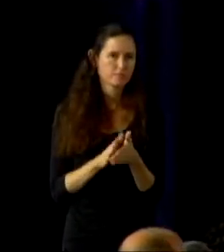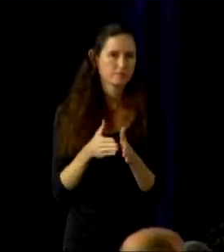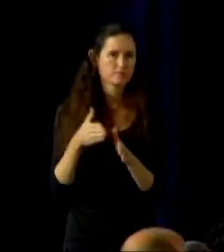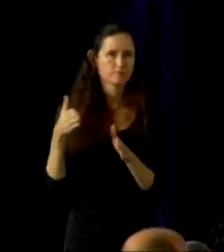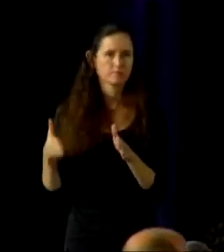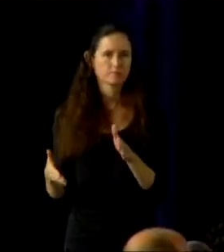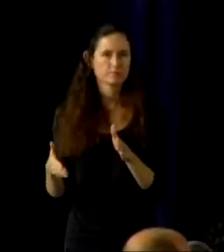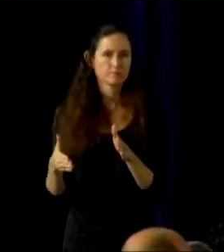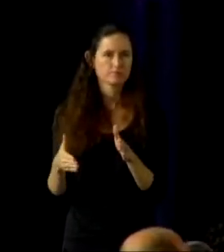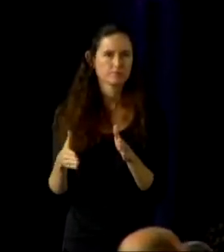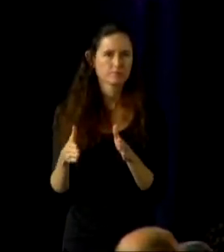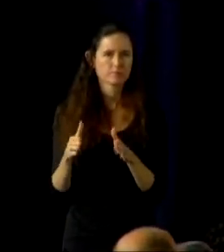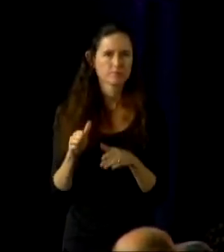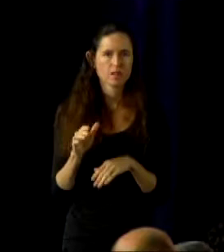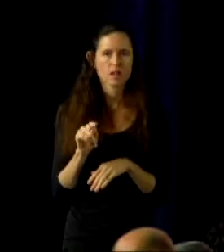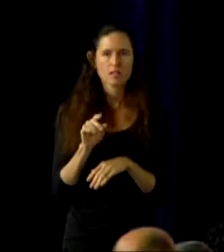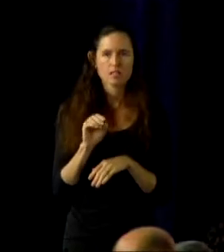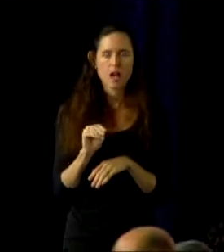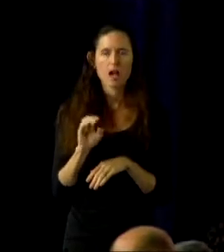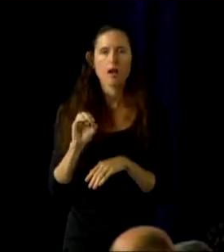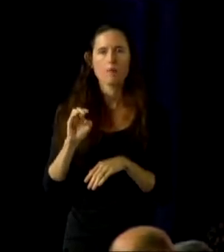And Trustee Tom Majonics. Thanks, Tom.